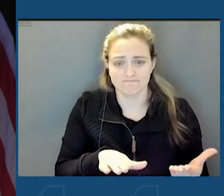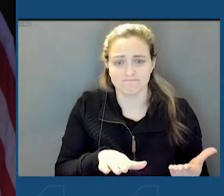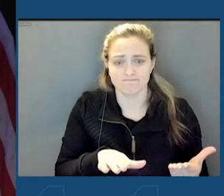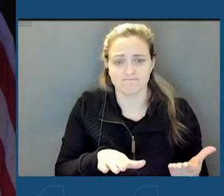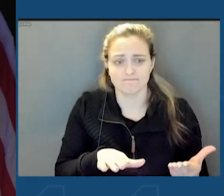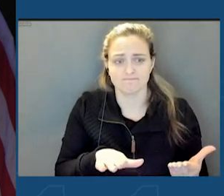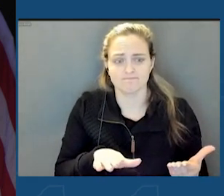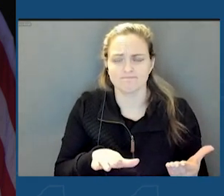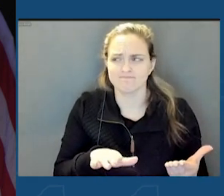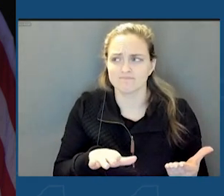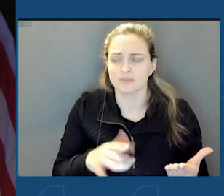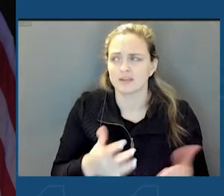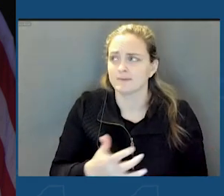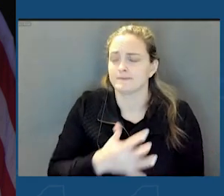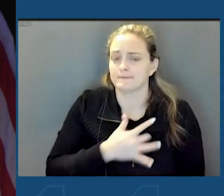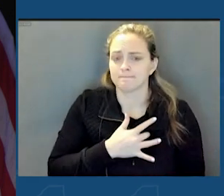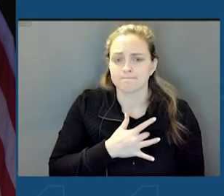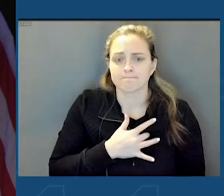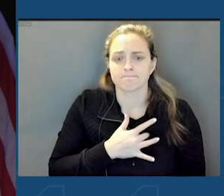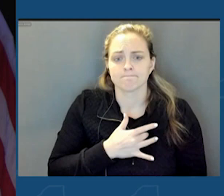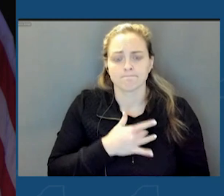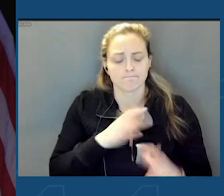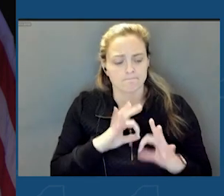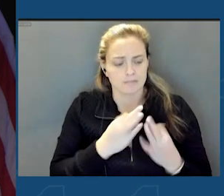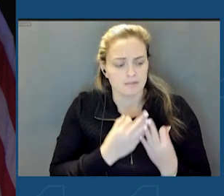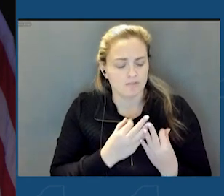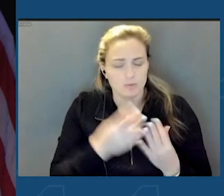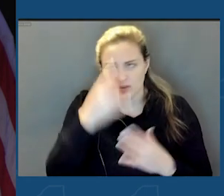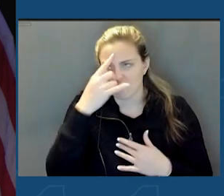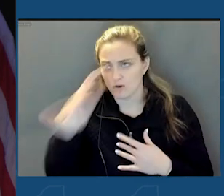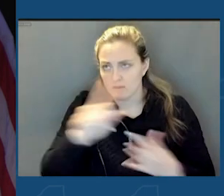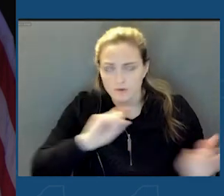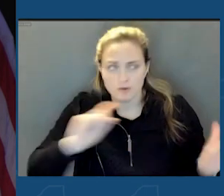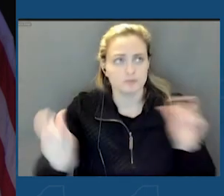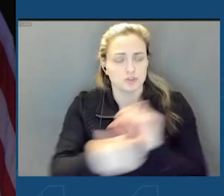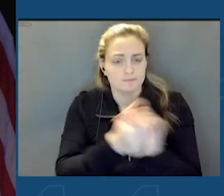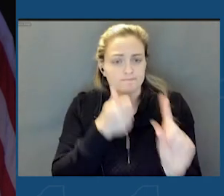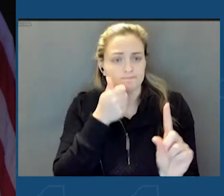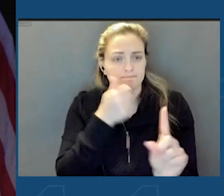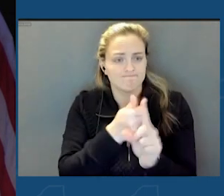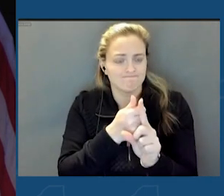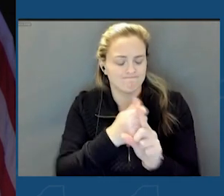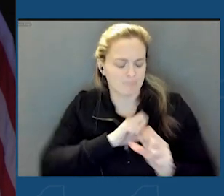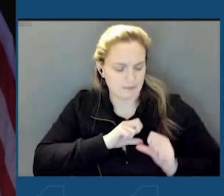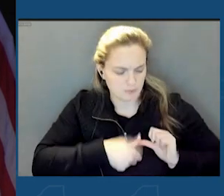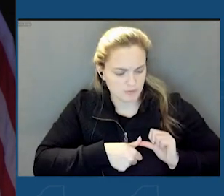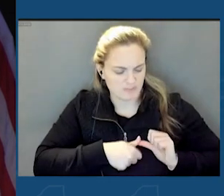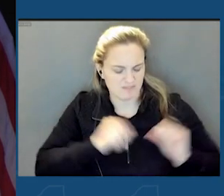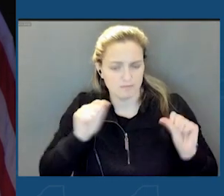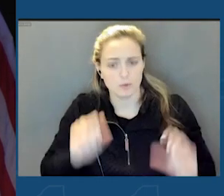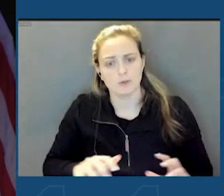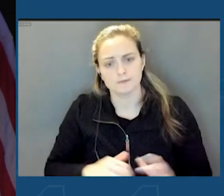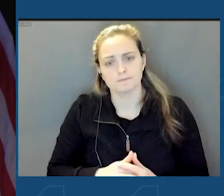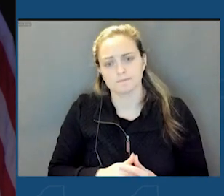We hold in our hearts the families forever changed by grief and loss.